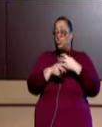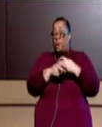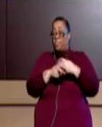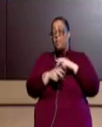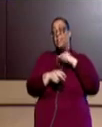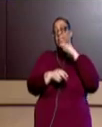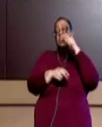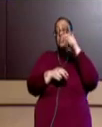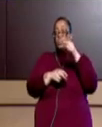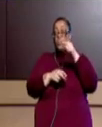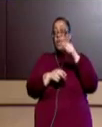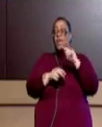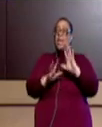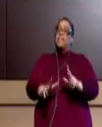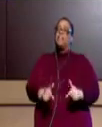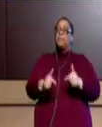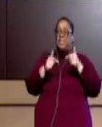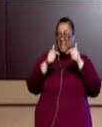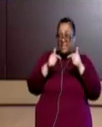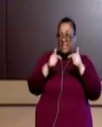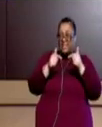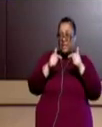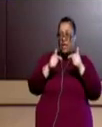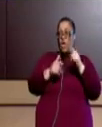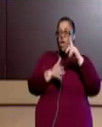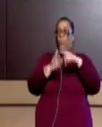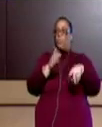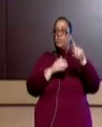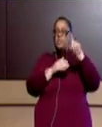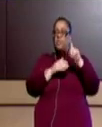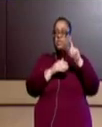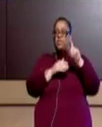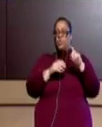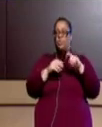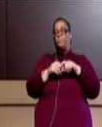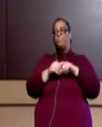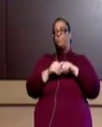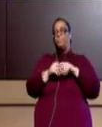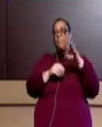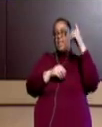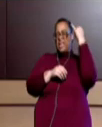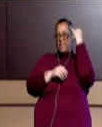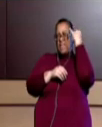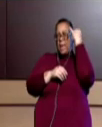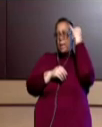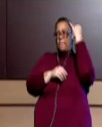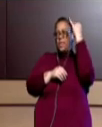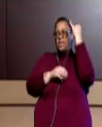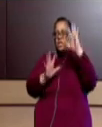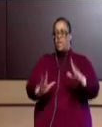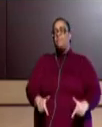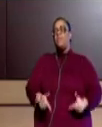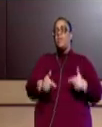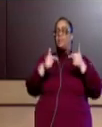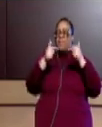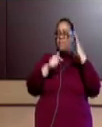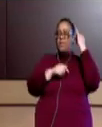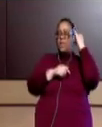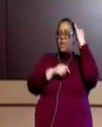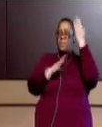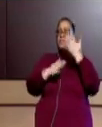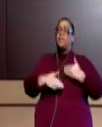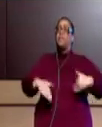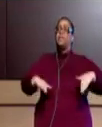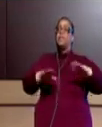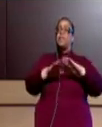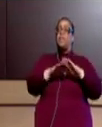It doesn't have to be existing. All you got to do is start, take yourself into imagination land. If you're living in imagination land where